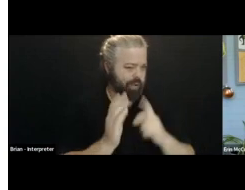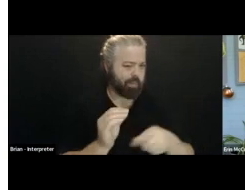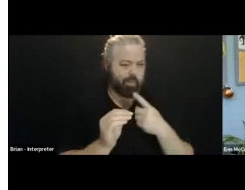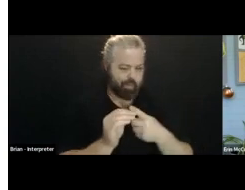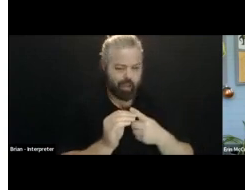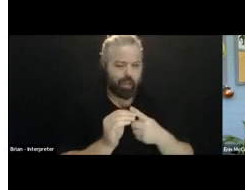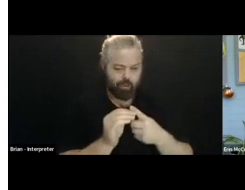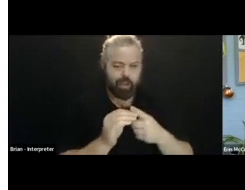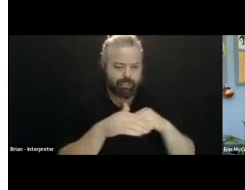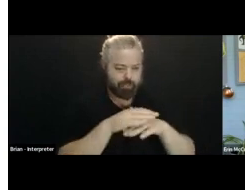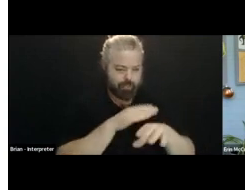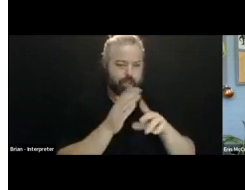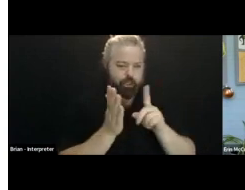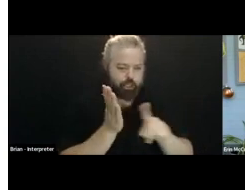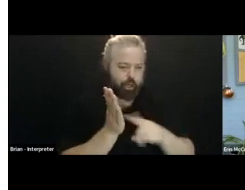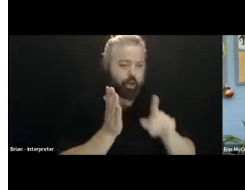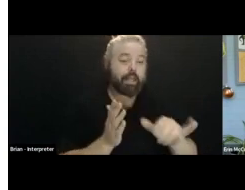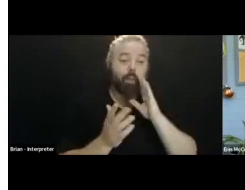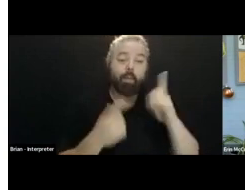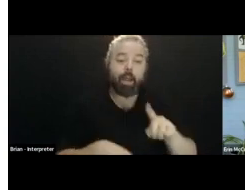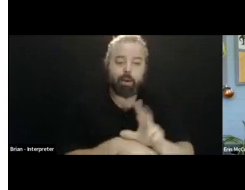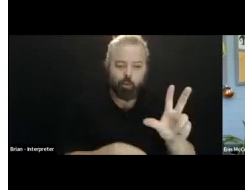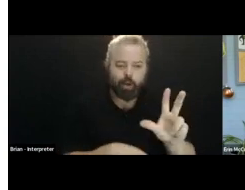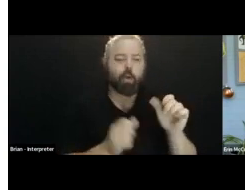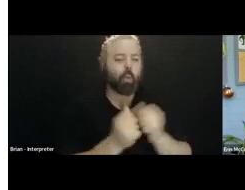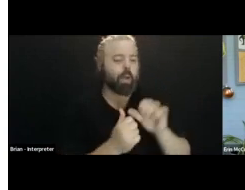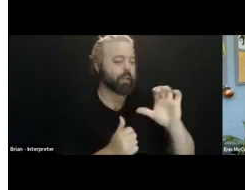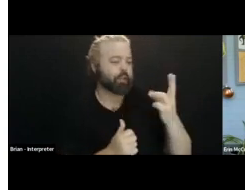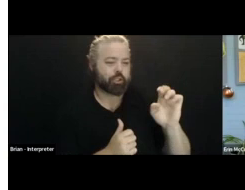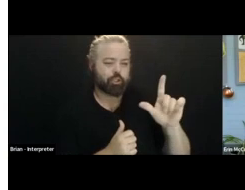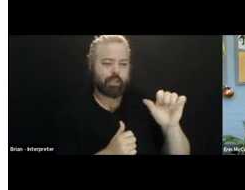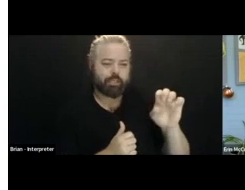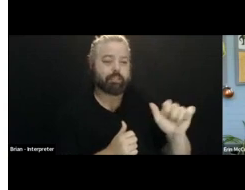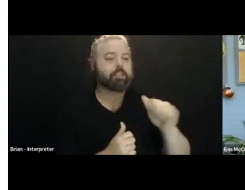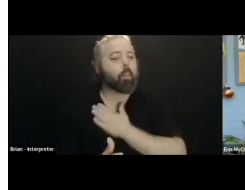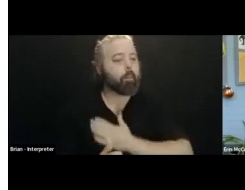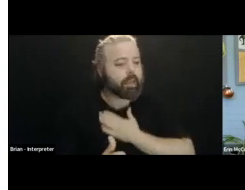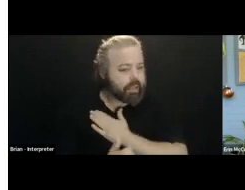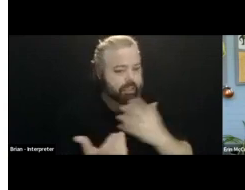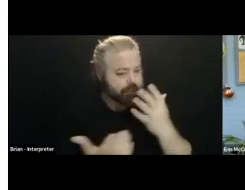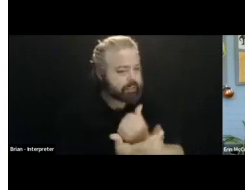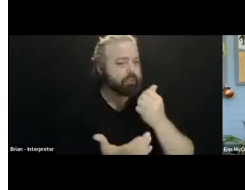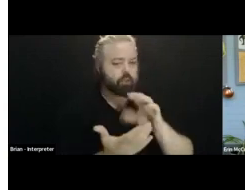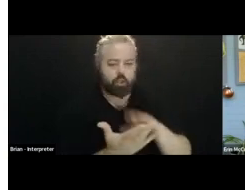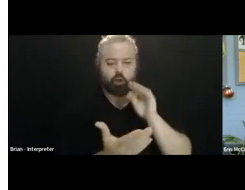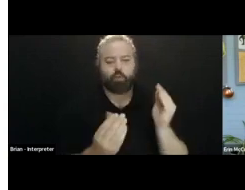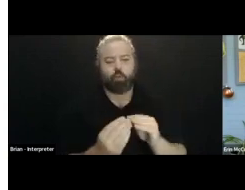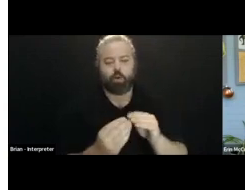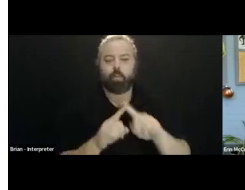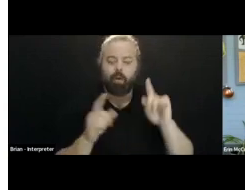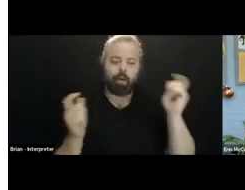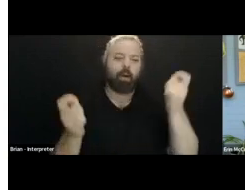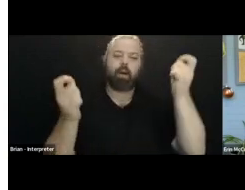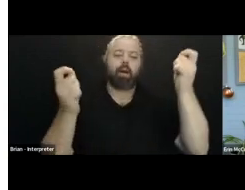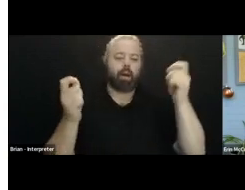and that is at 3 p.m. and that's with Chelsea. So please attend that to learn more. But hallelujah,